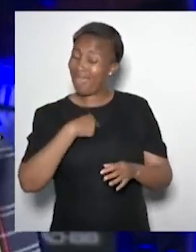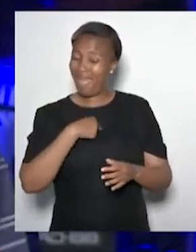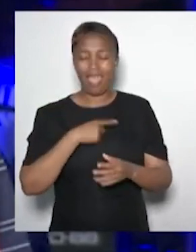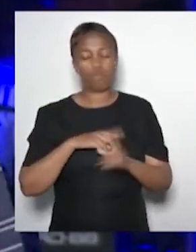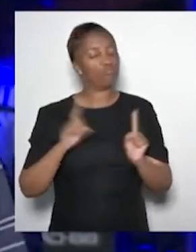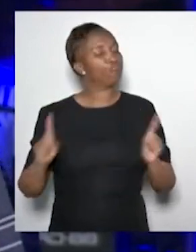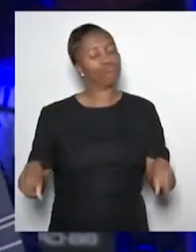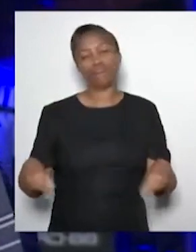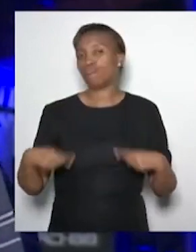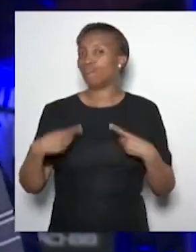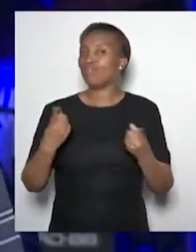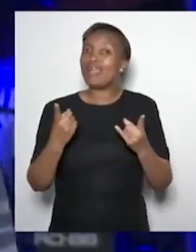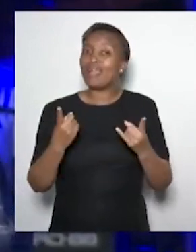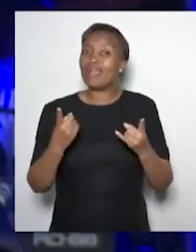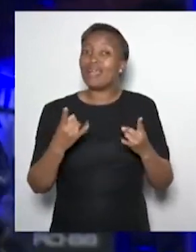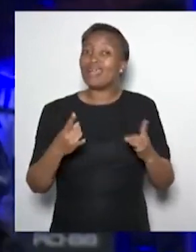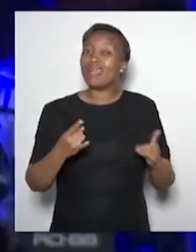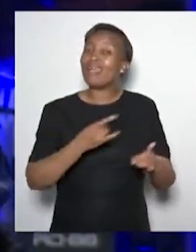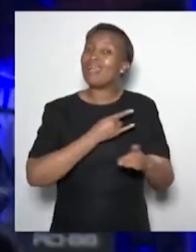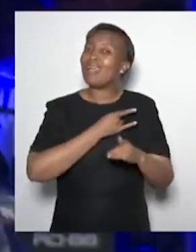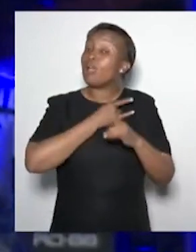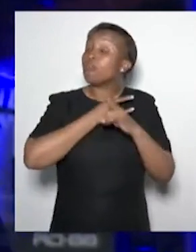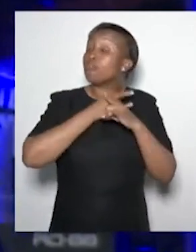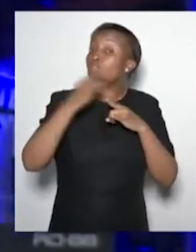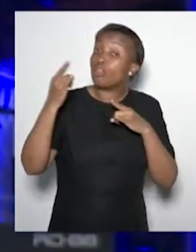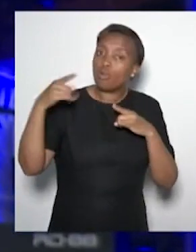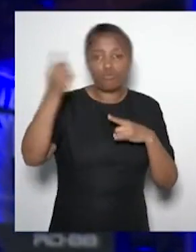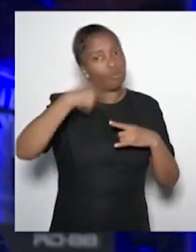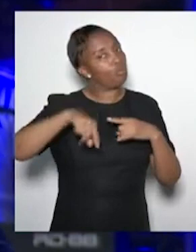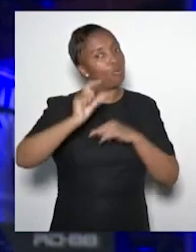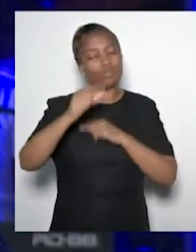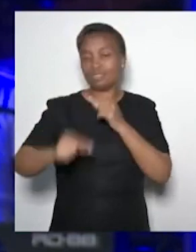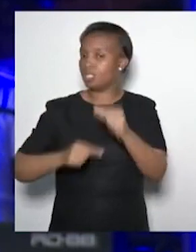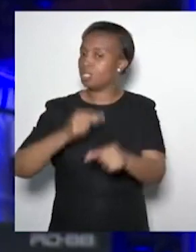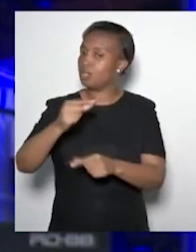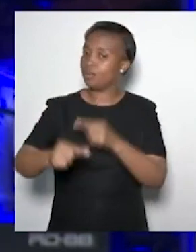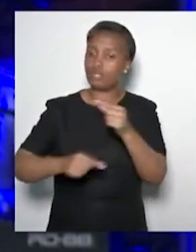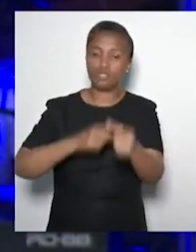cannot be champions of all generations.